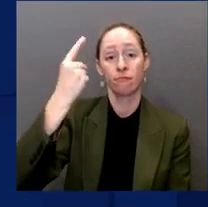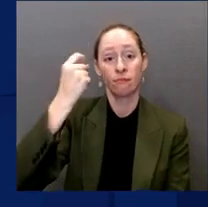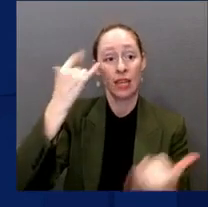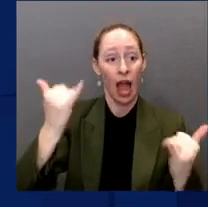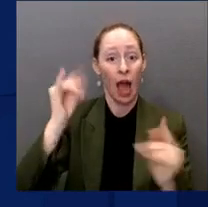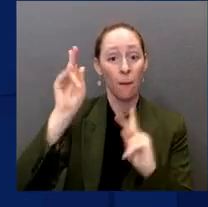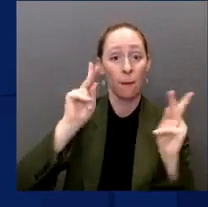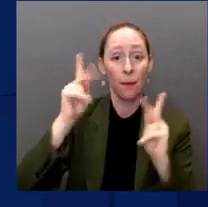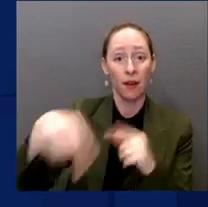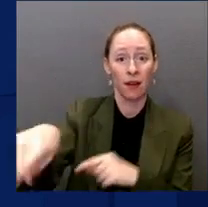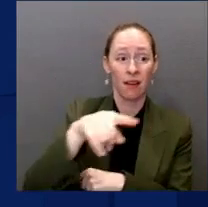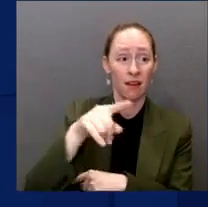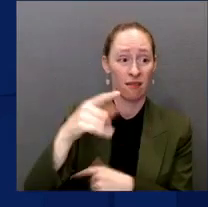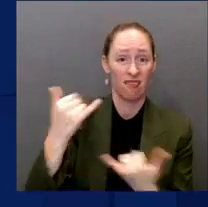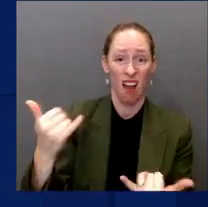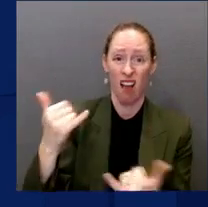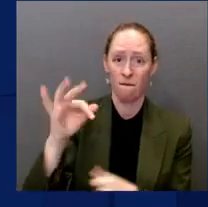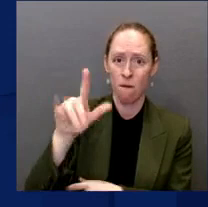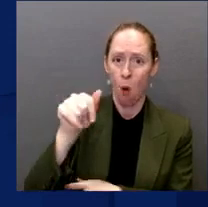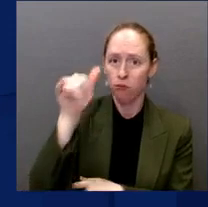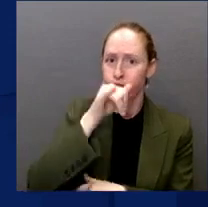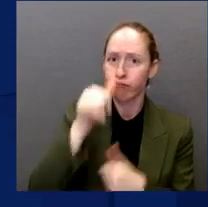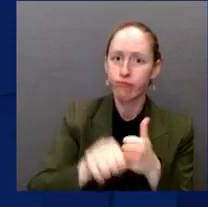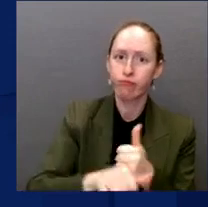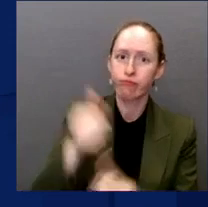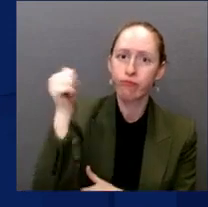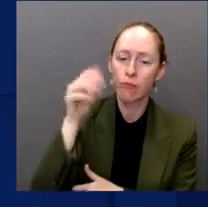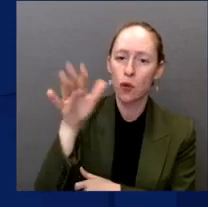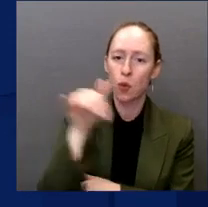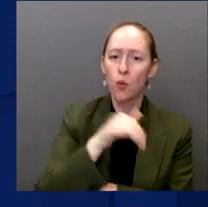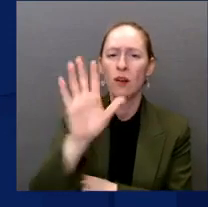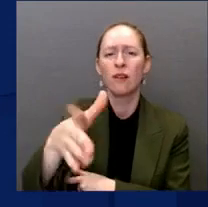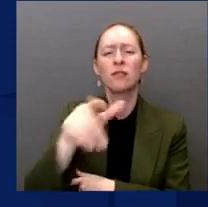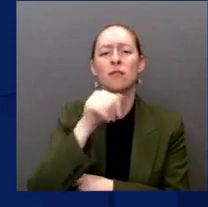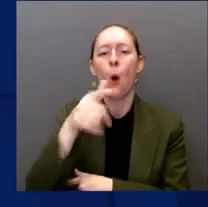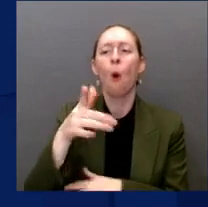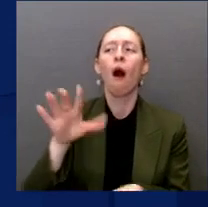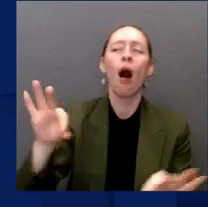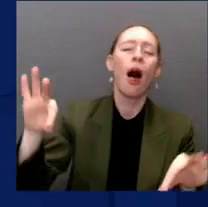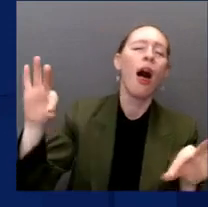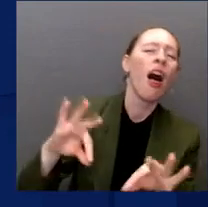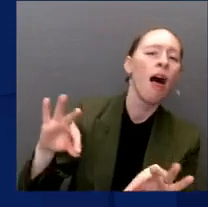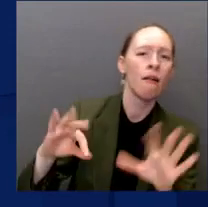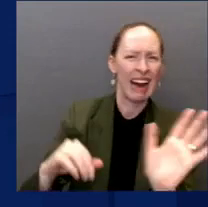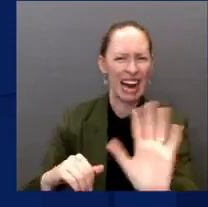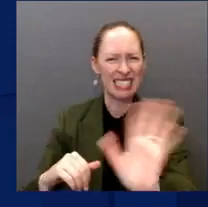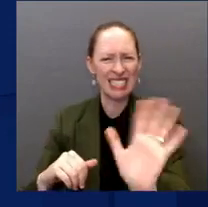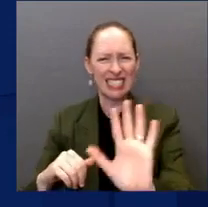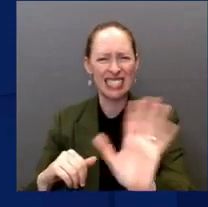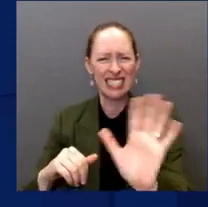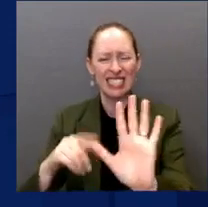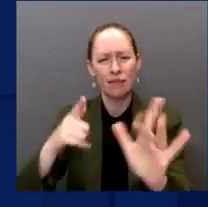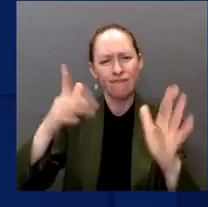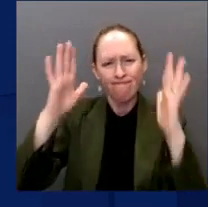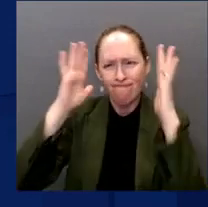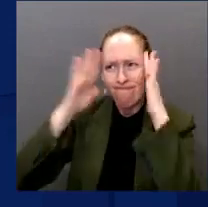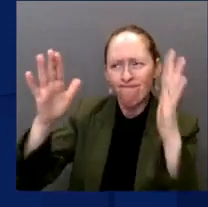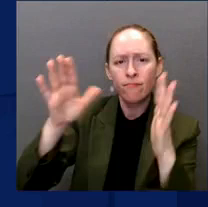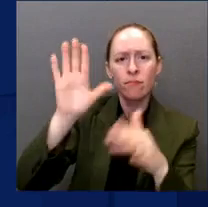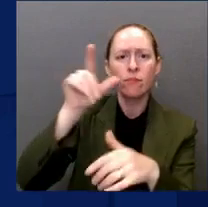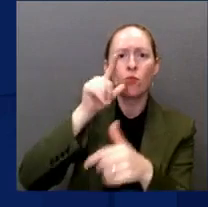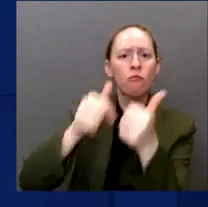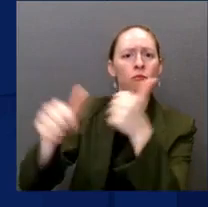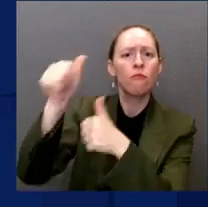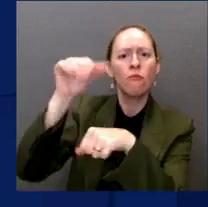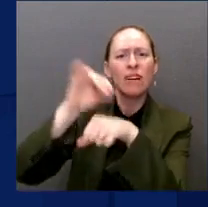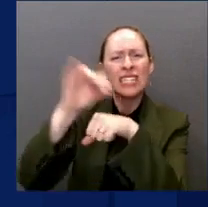You should obey all warnings and directions from emergency officials. Don't take anything for granted. Use their judgment,